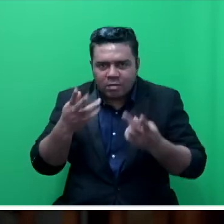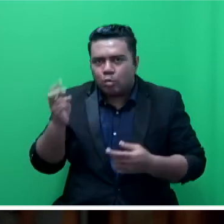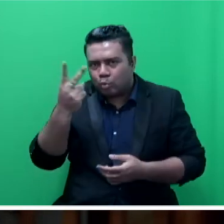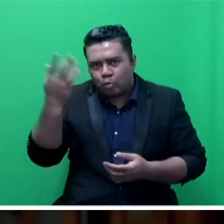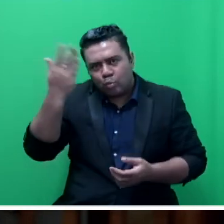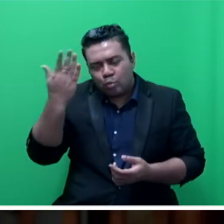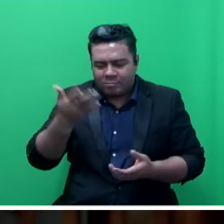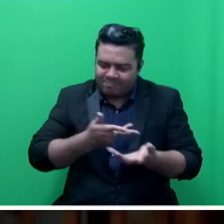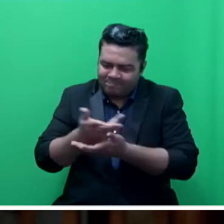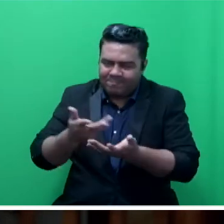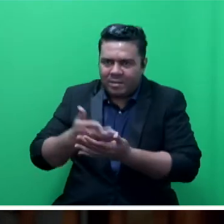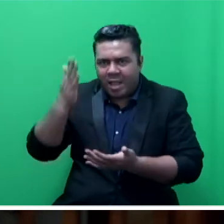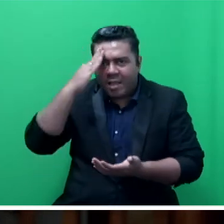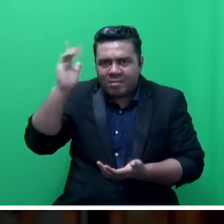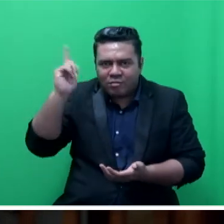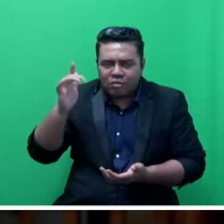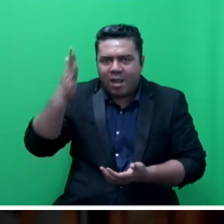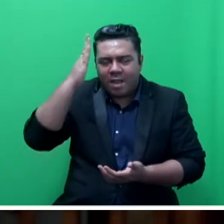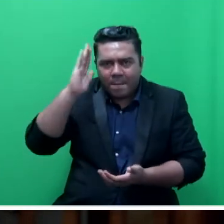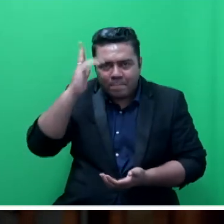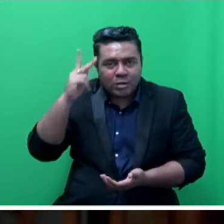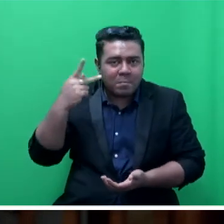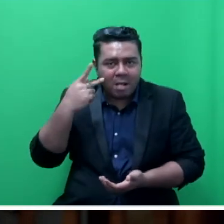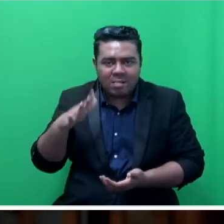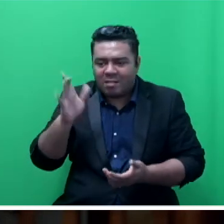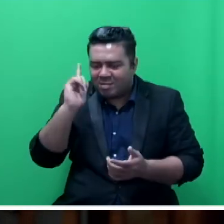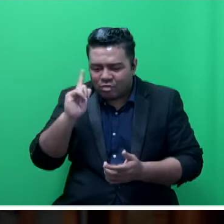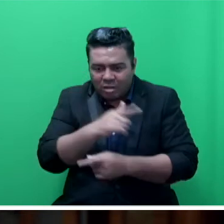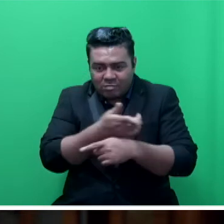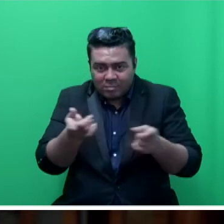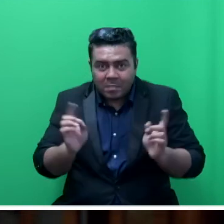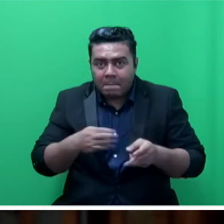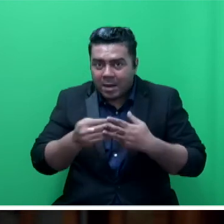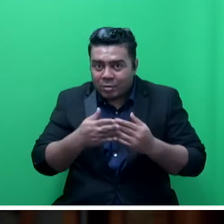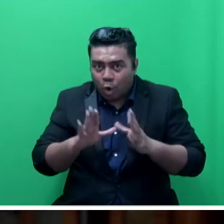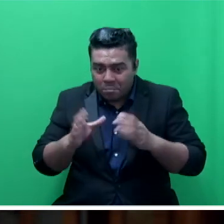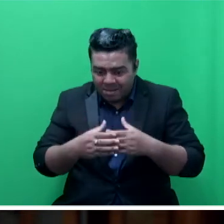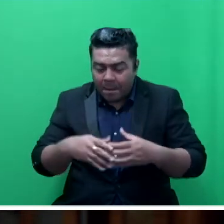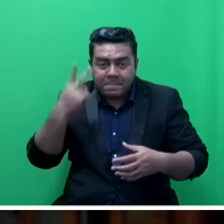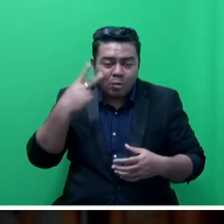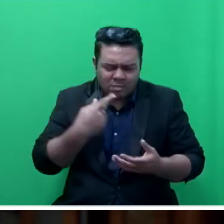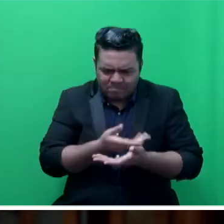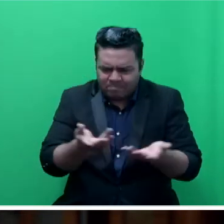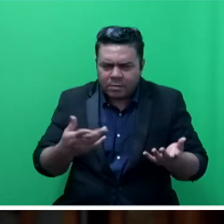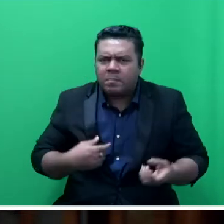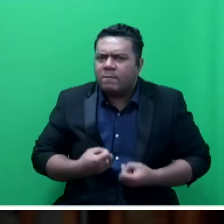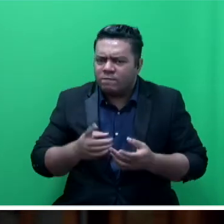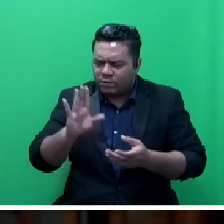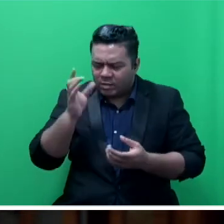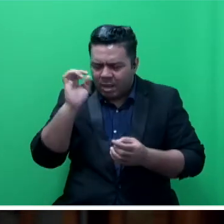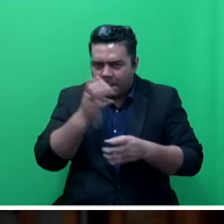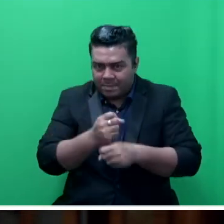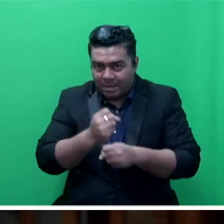had discussions with head of school, teachers, management committee, and the parents, and I provided them first-hand